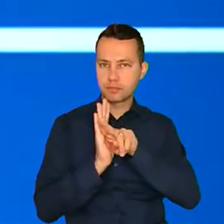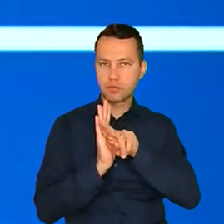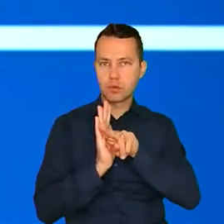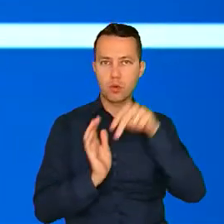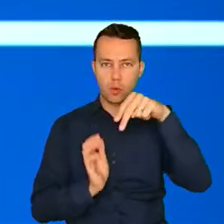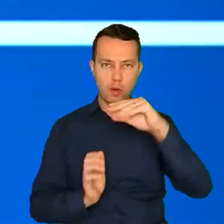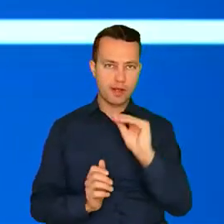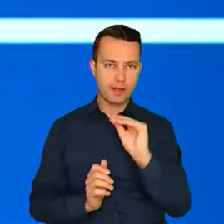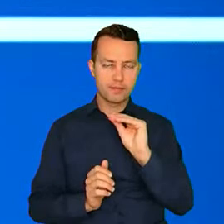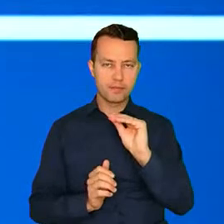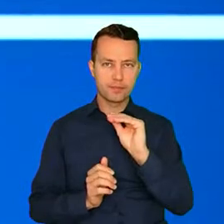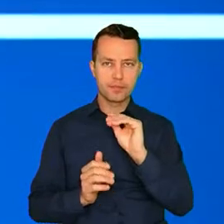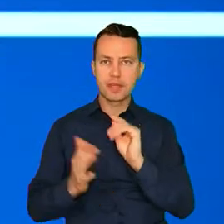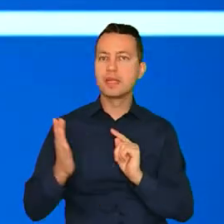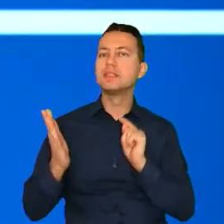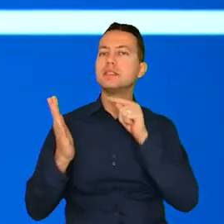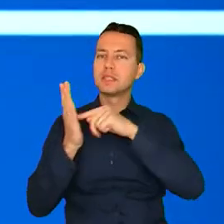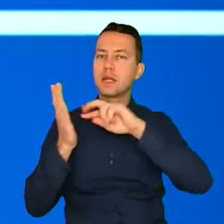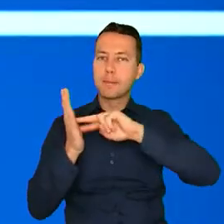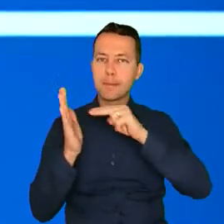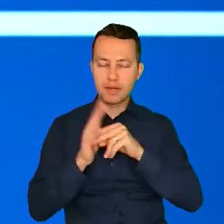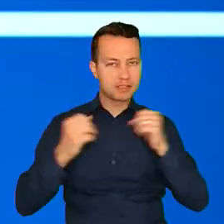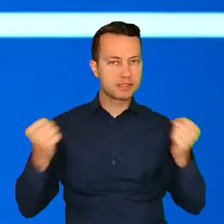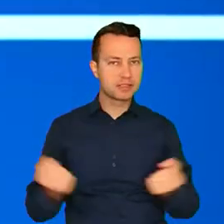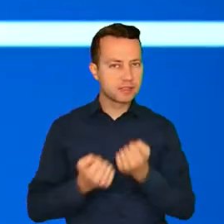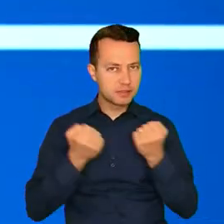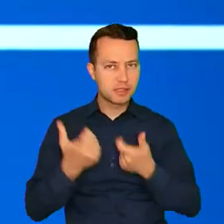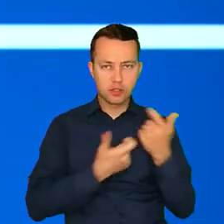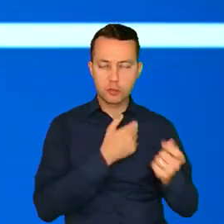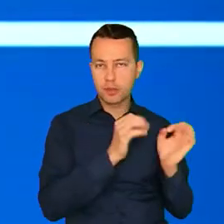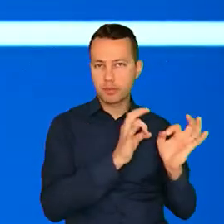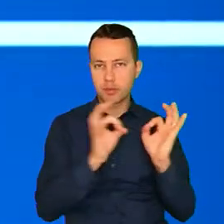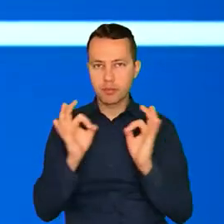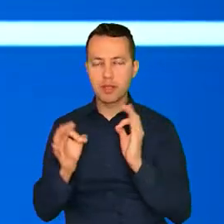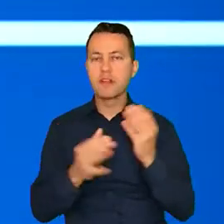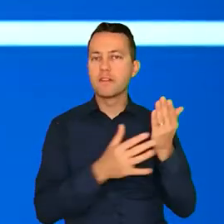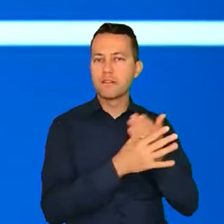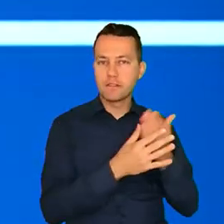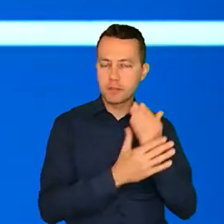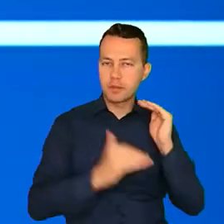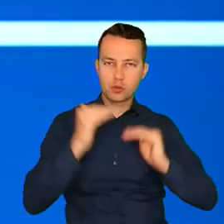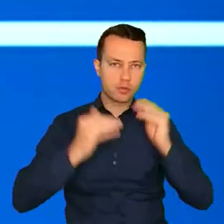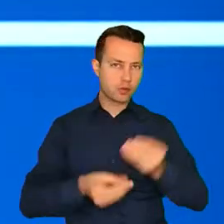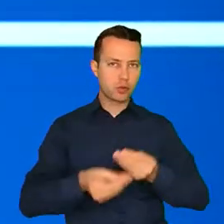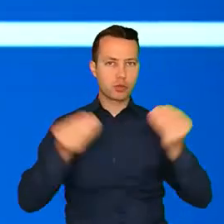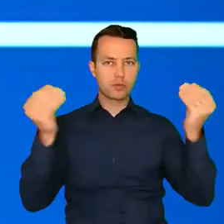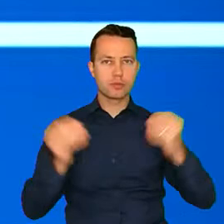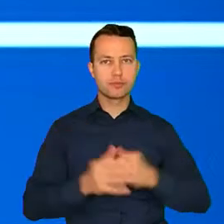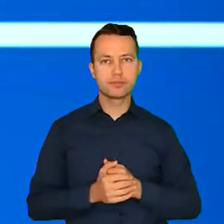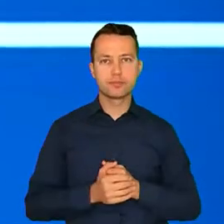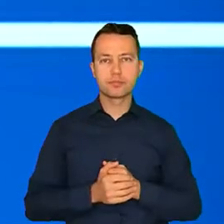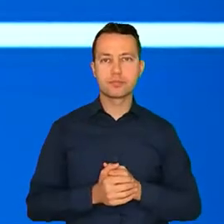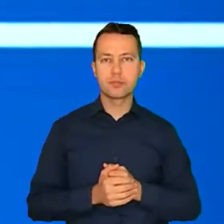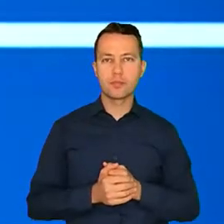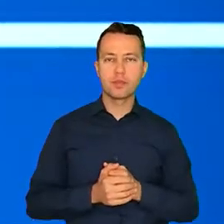regulation directive regarding the due diligence in enterprises,